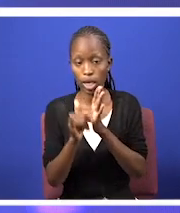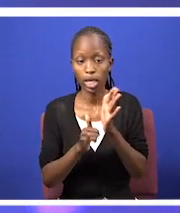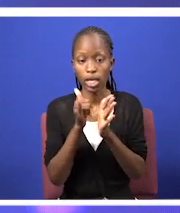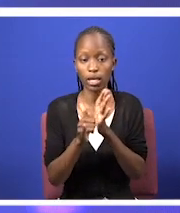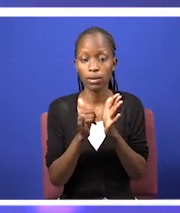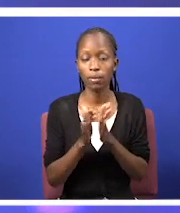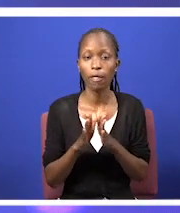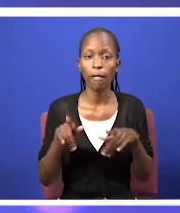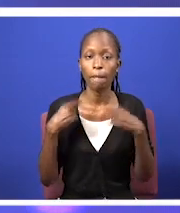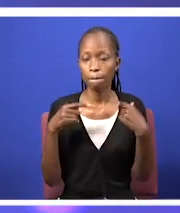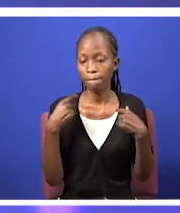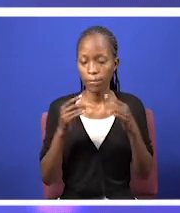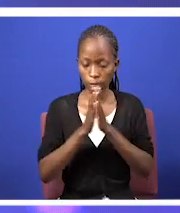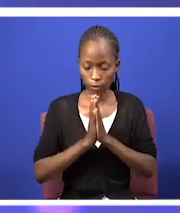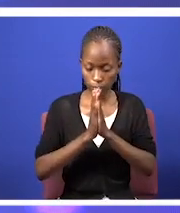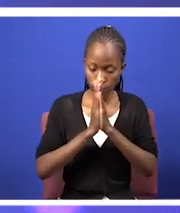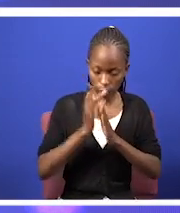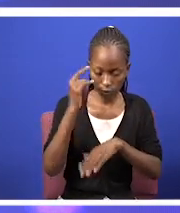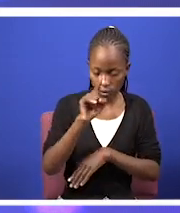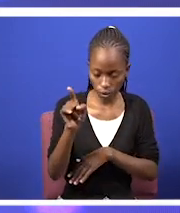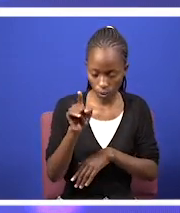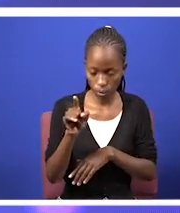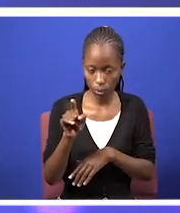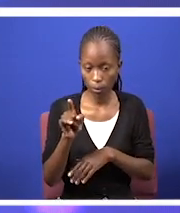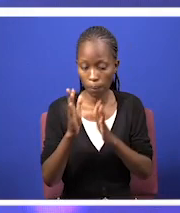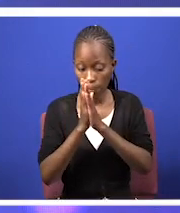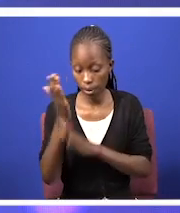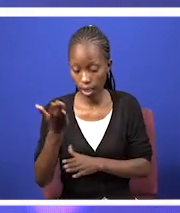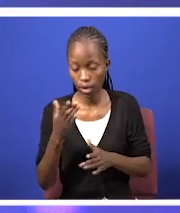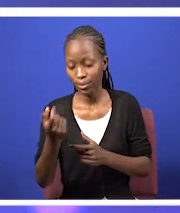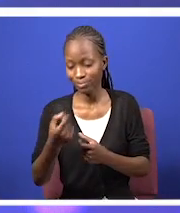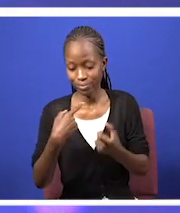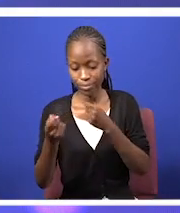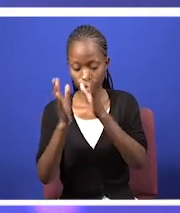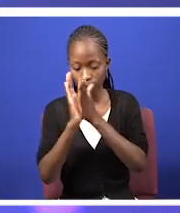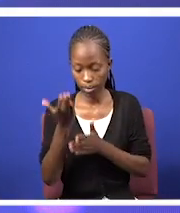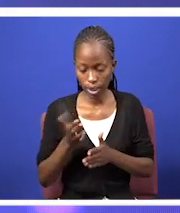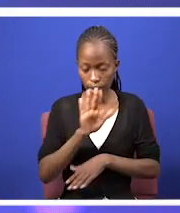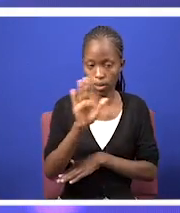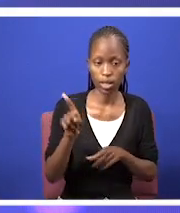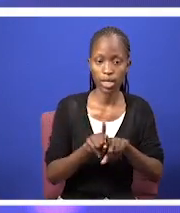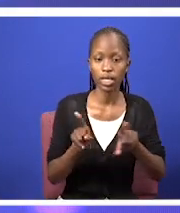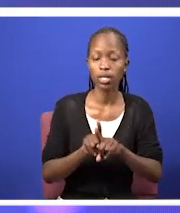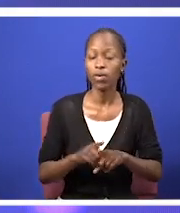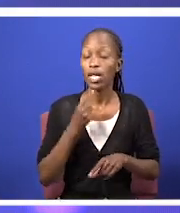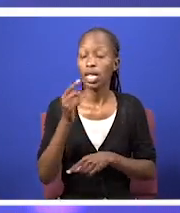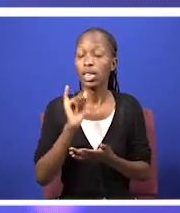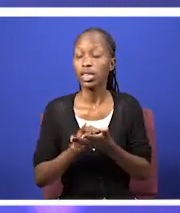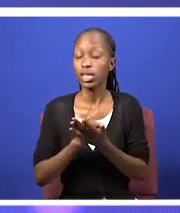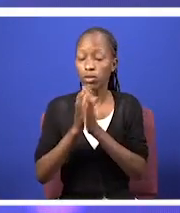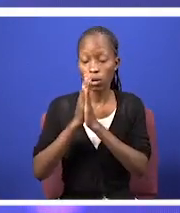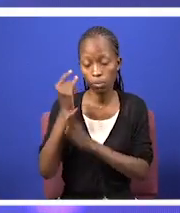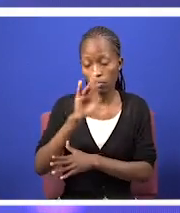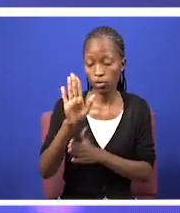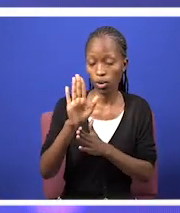media platforms. Our pastors will be praying for your requests. So please send them in early, and I can assure you we'll lift them up to